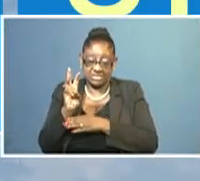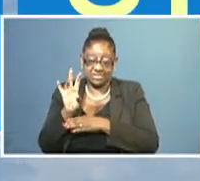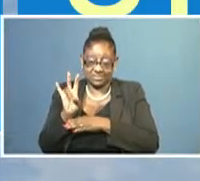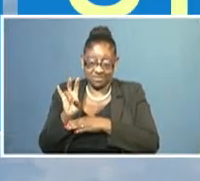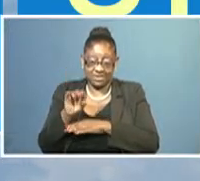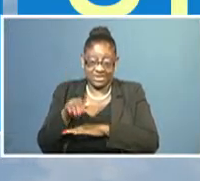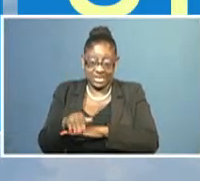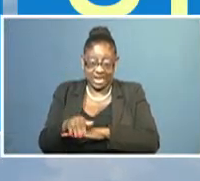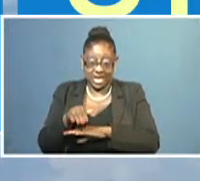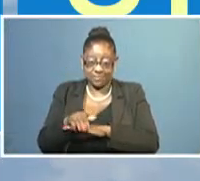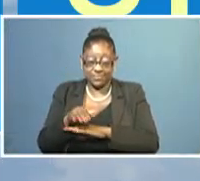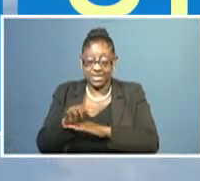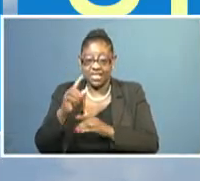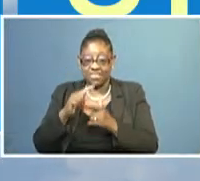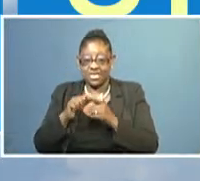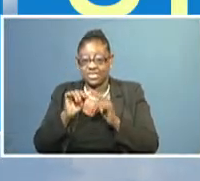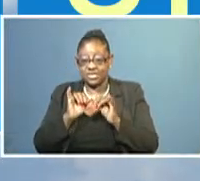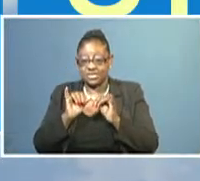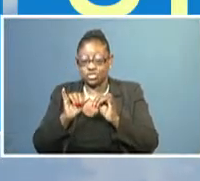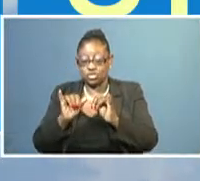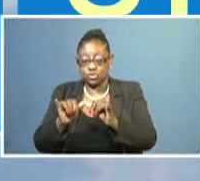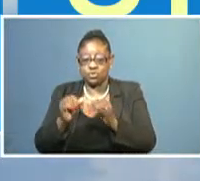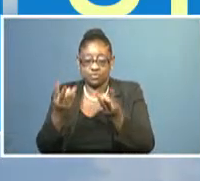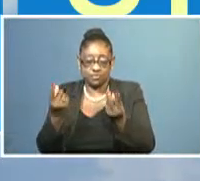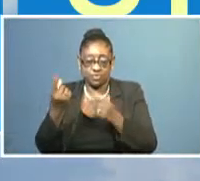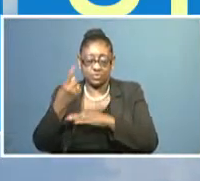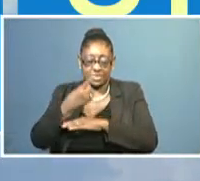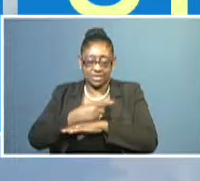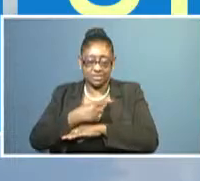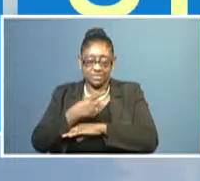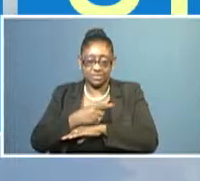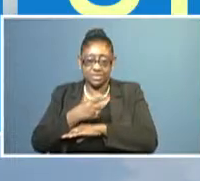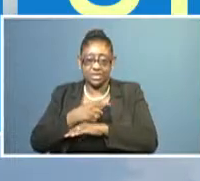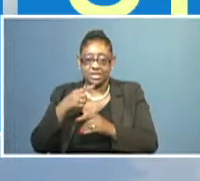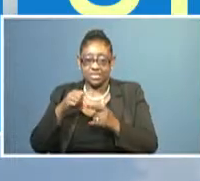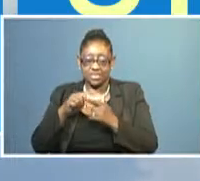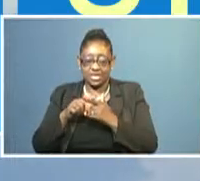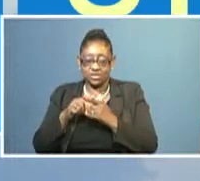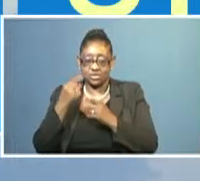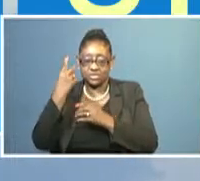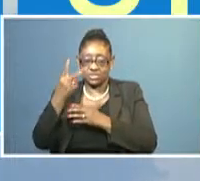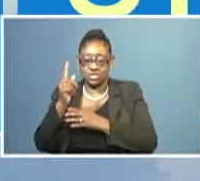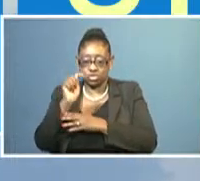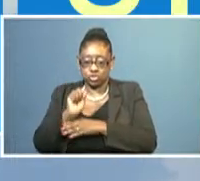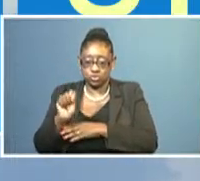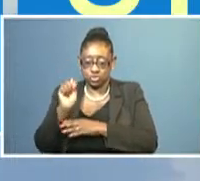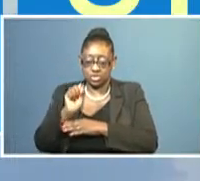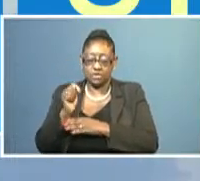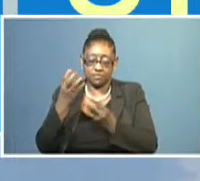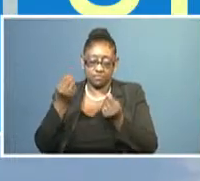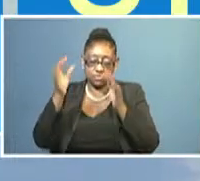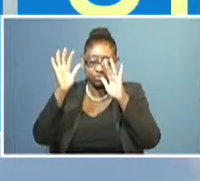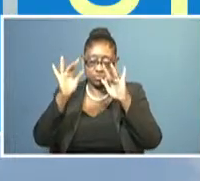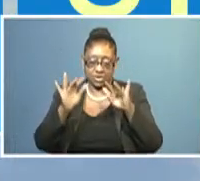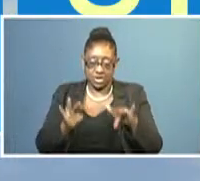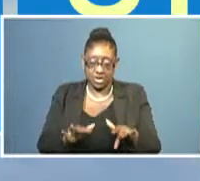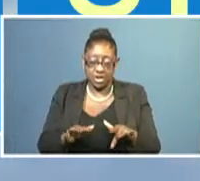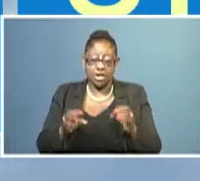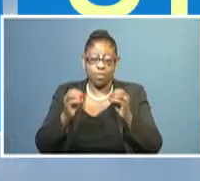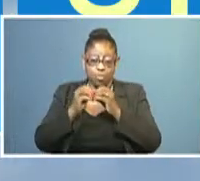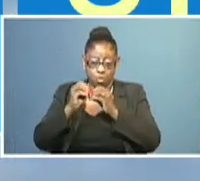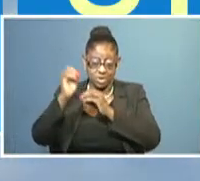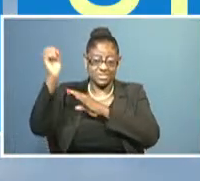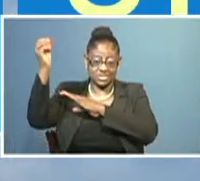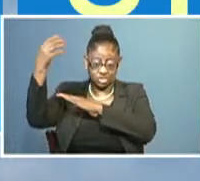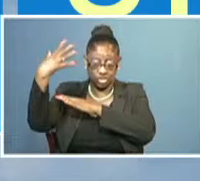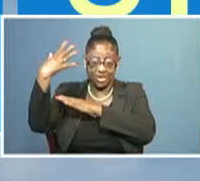in the nighttime, and that will continue for the next couple of days. Showers working their way back into forecast on Tuesday, and we will see lots more sunshine as